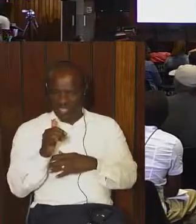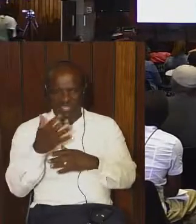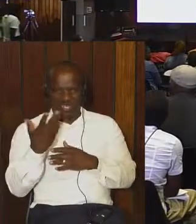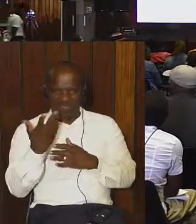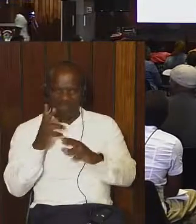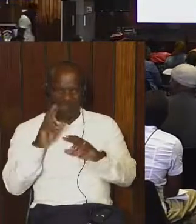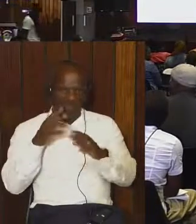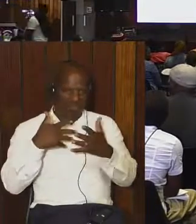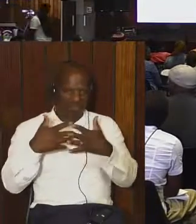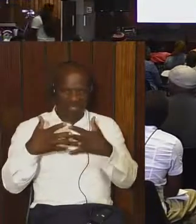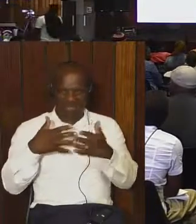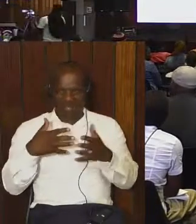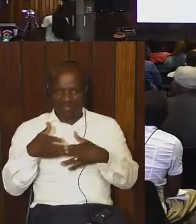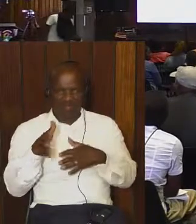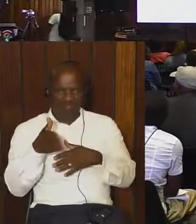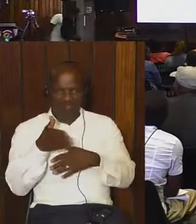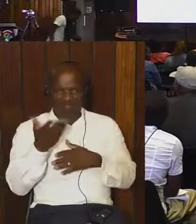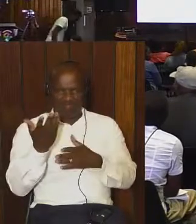whatever, wherever she's going.